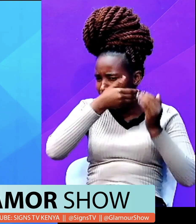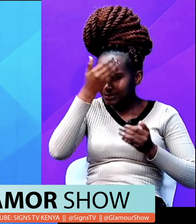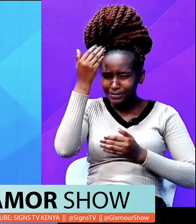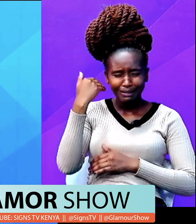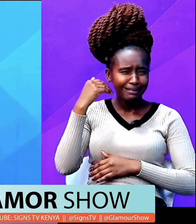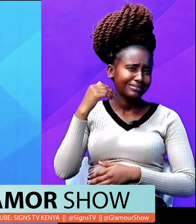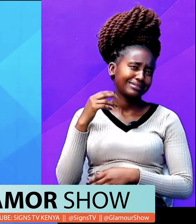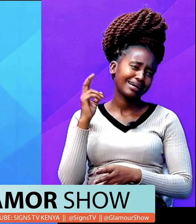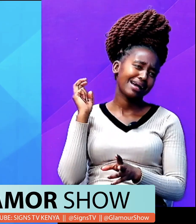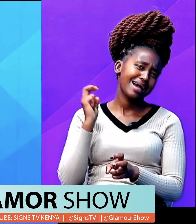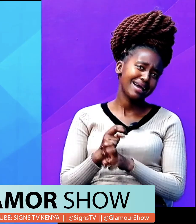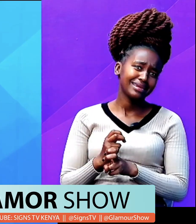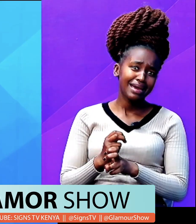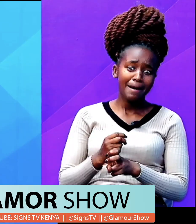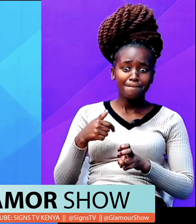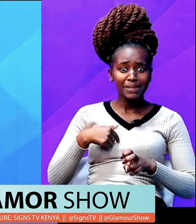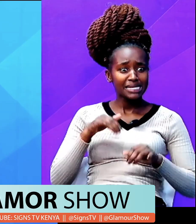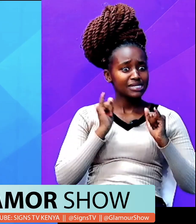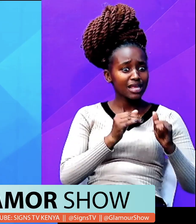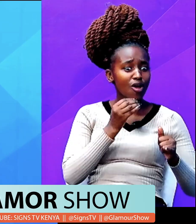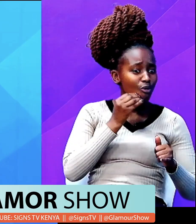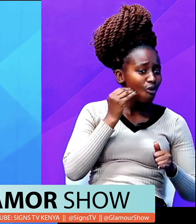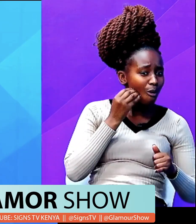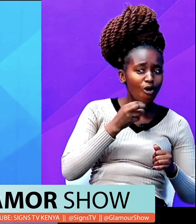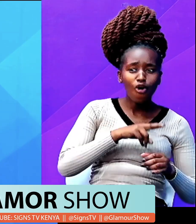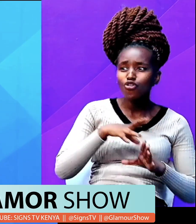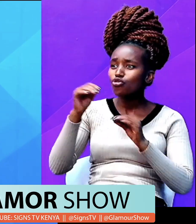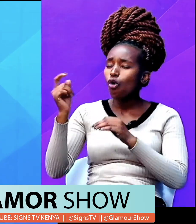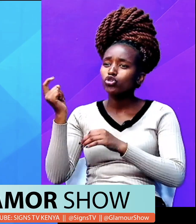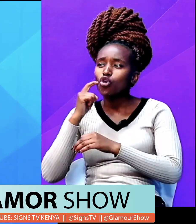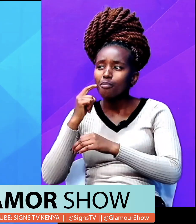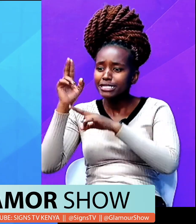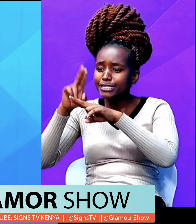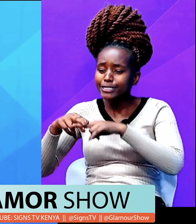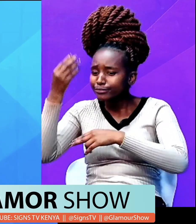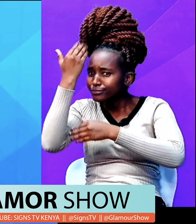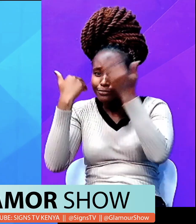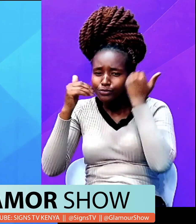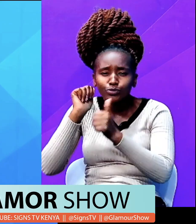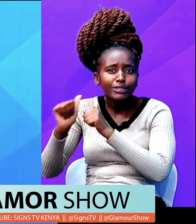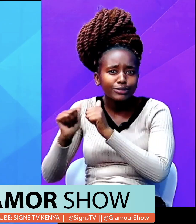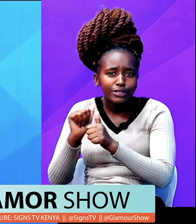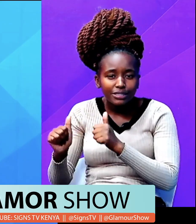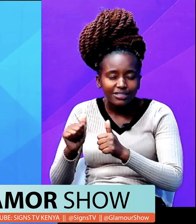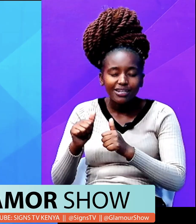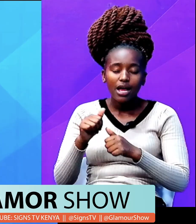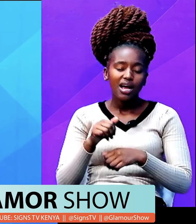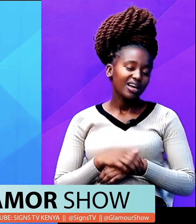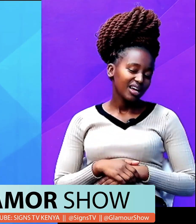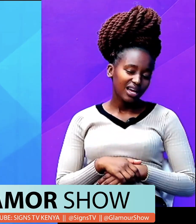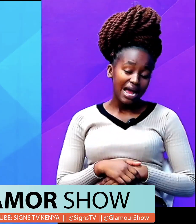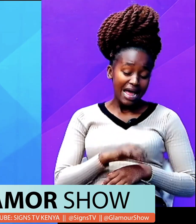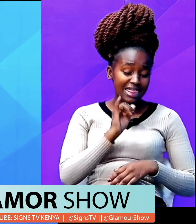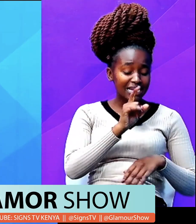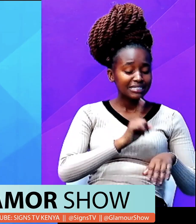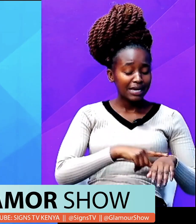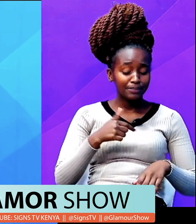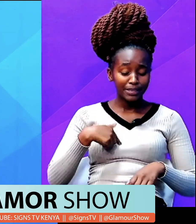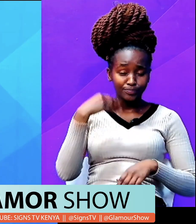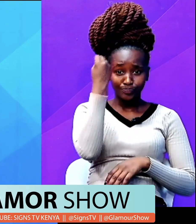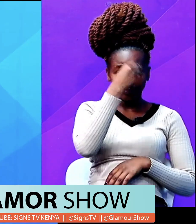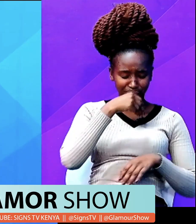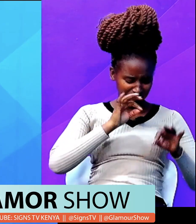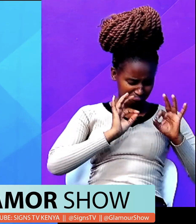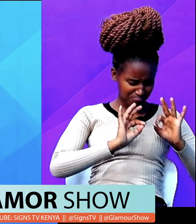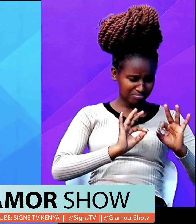go and get my hair done. So I would just do my makeup nicely and then my wig, I'm like, this is how I want it